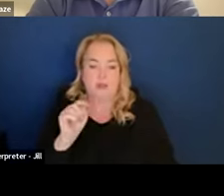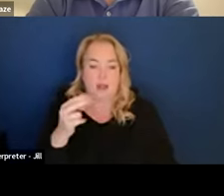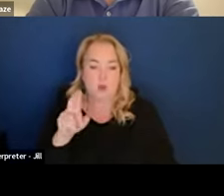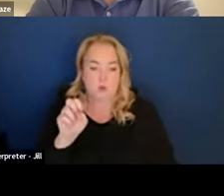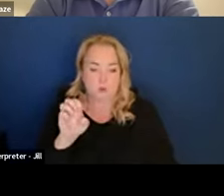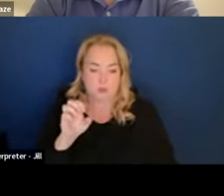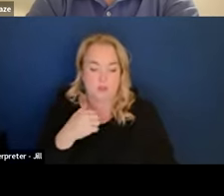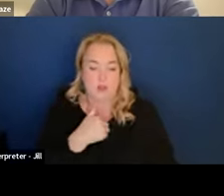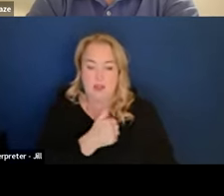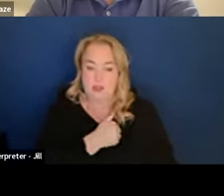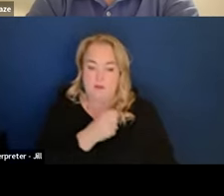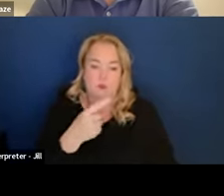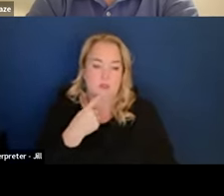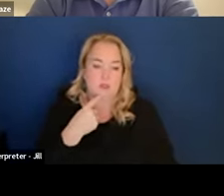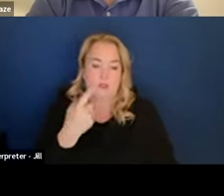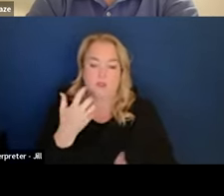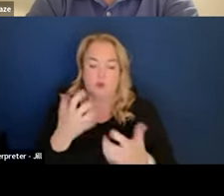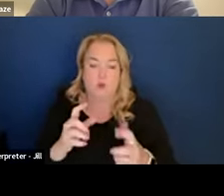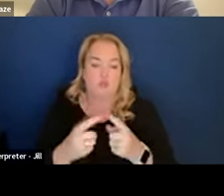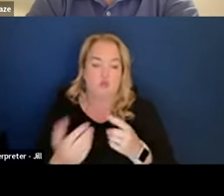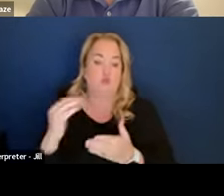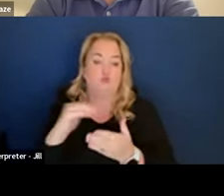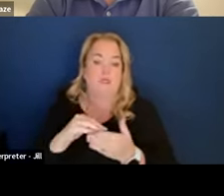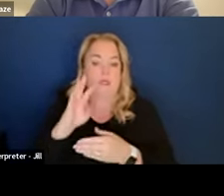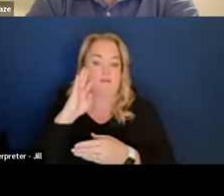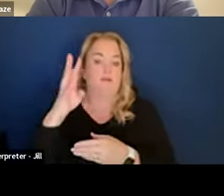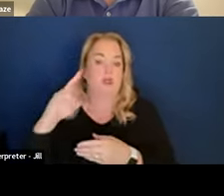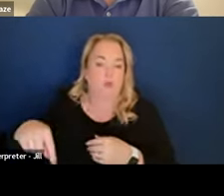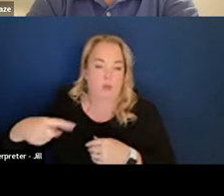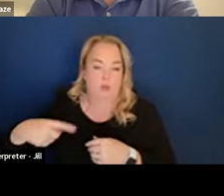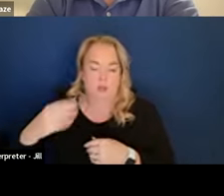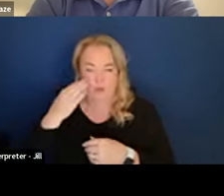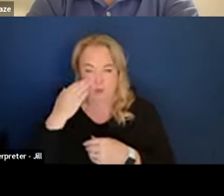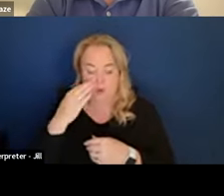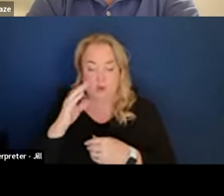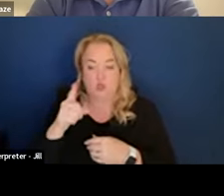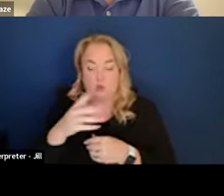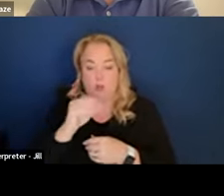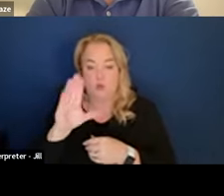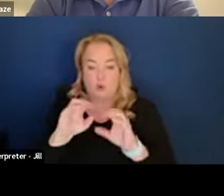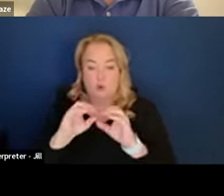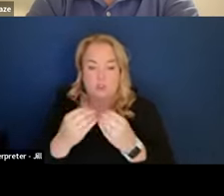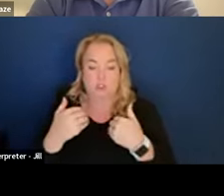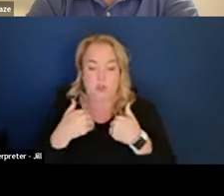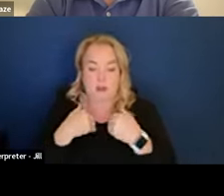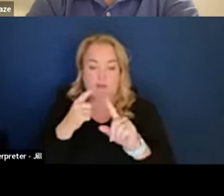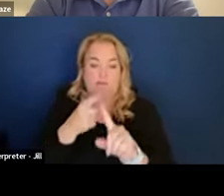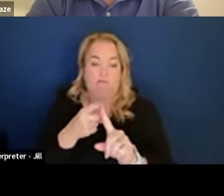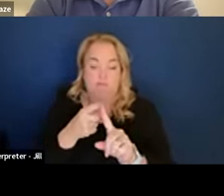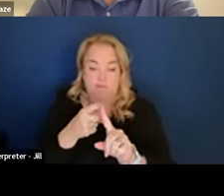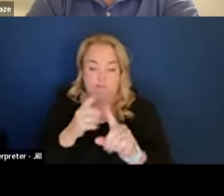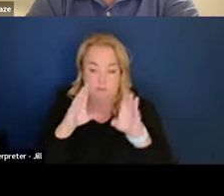about not wanting to reinvent the wheel. And so you and your organization have a very targeted